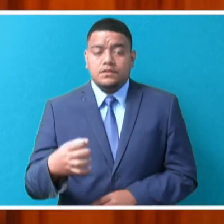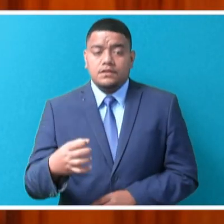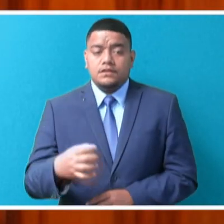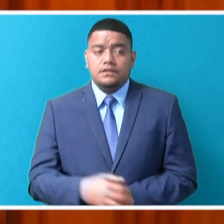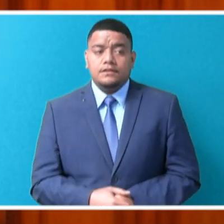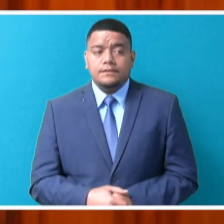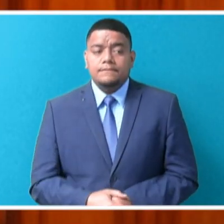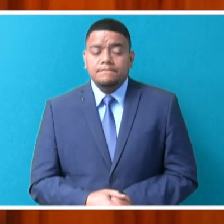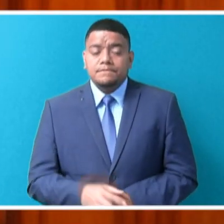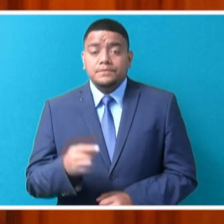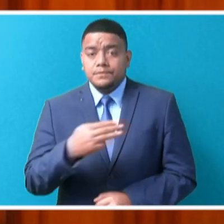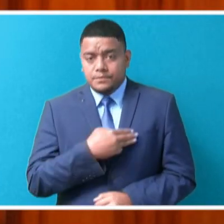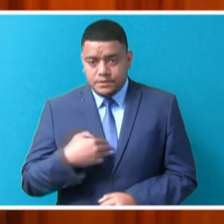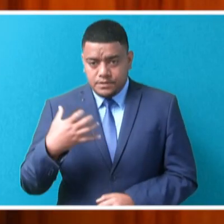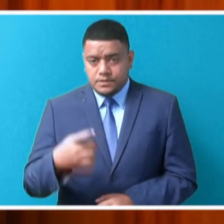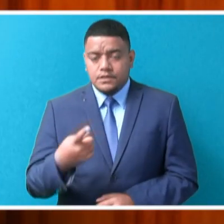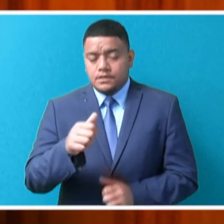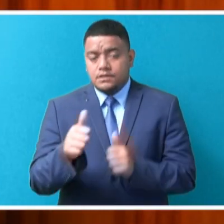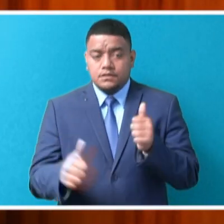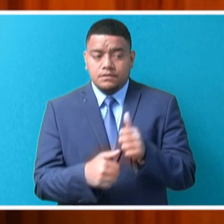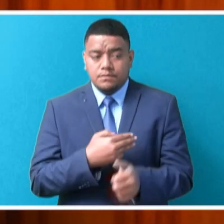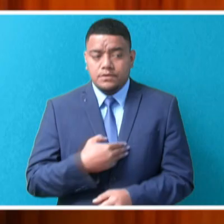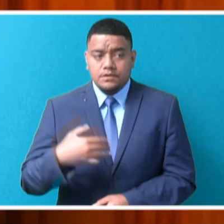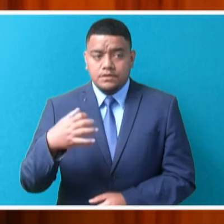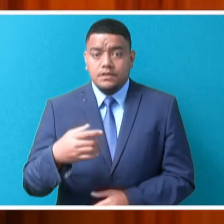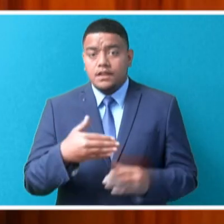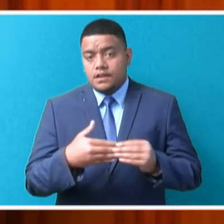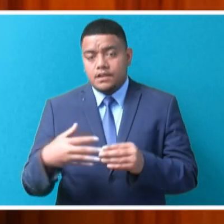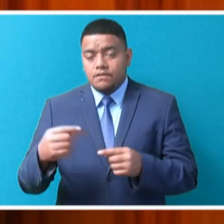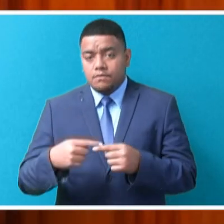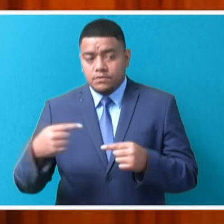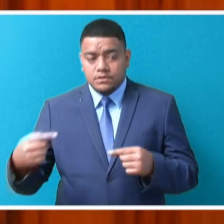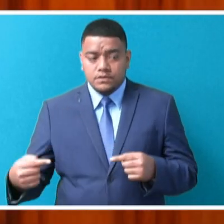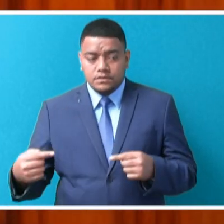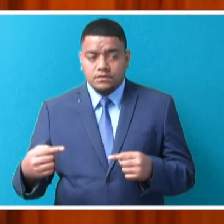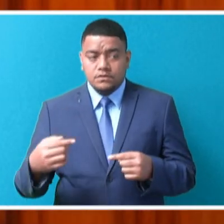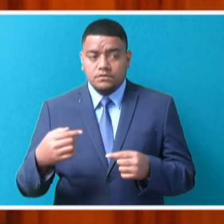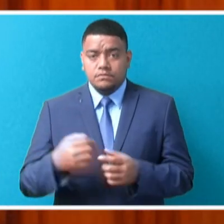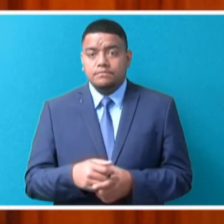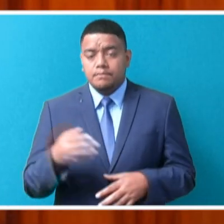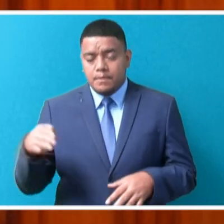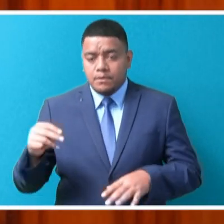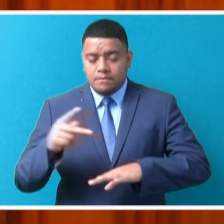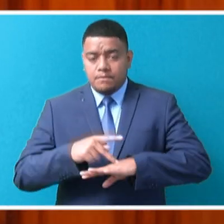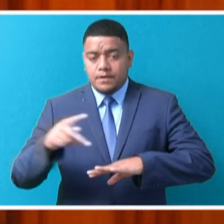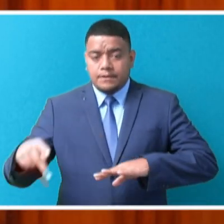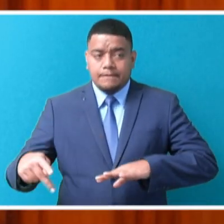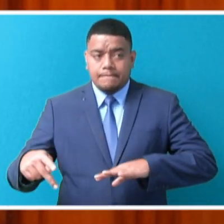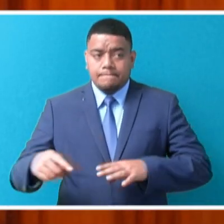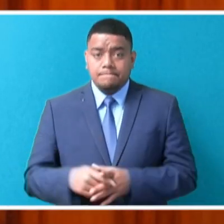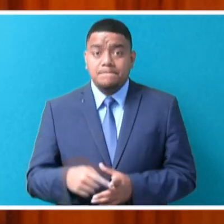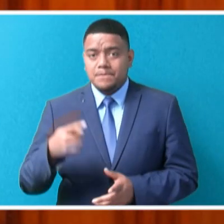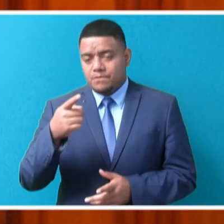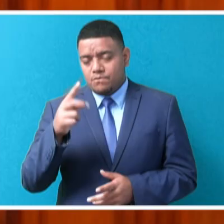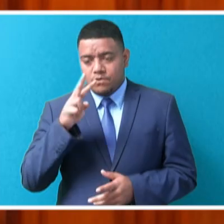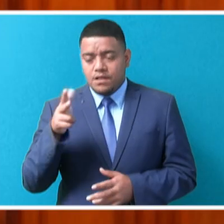Cabinet Ministers and Assistant Ministers, the Honourable Leader of Opposition, Honourable Members of Parliament, viewers tuning in live on